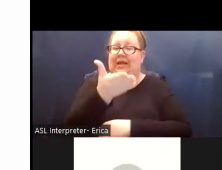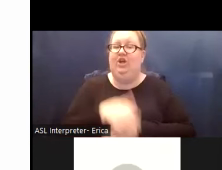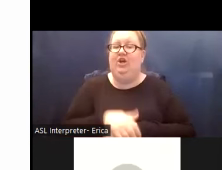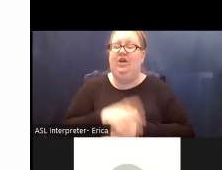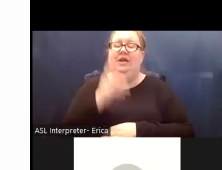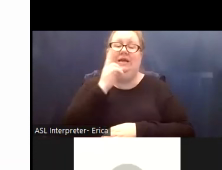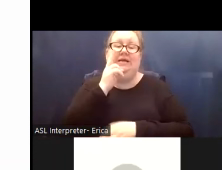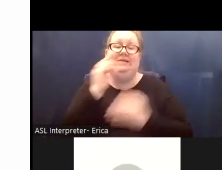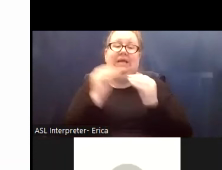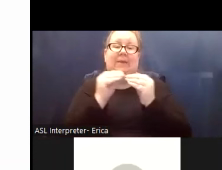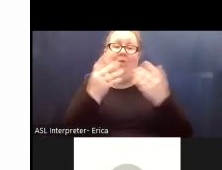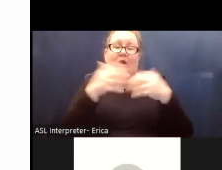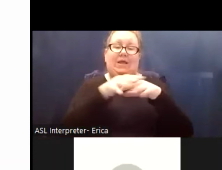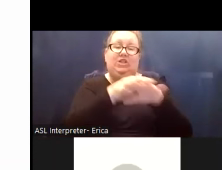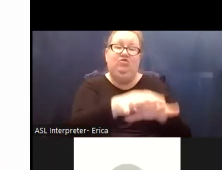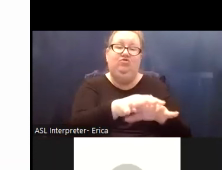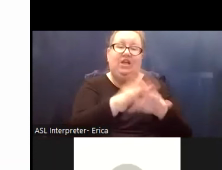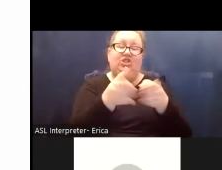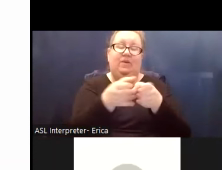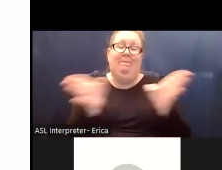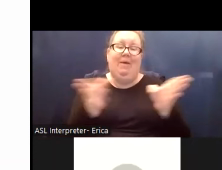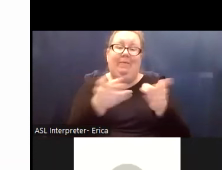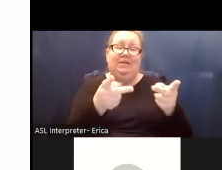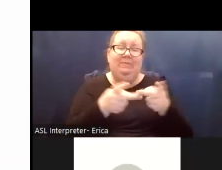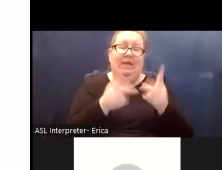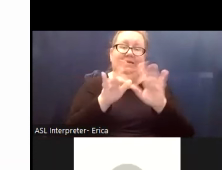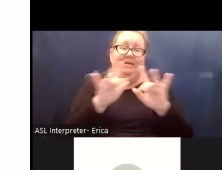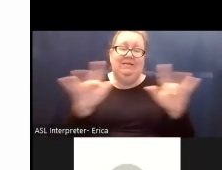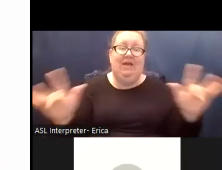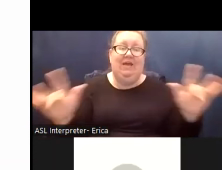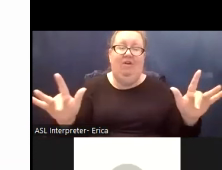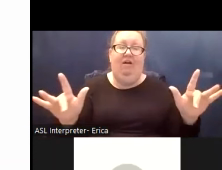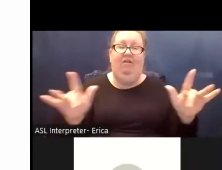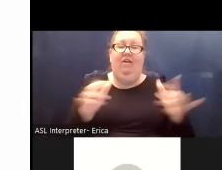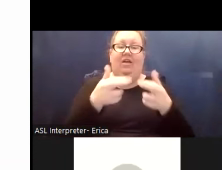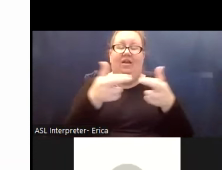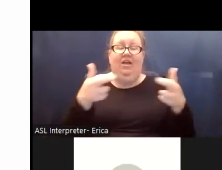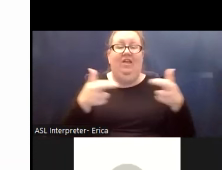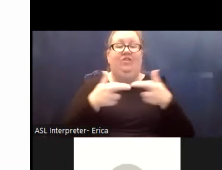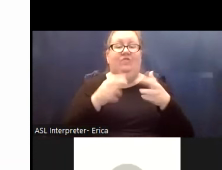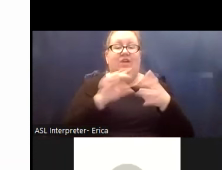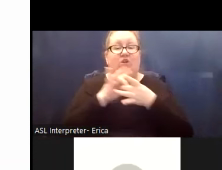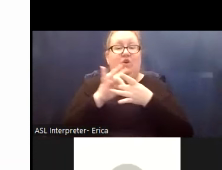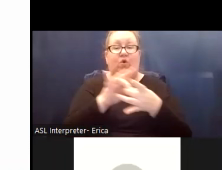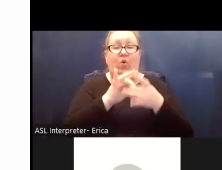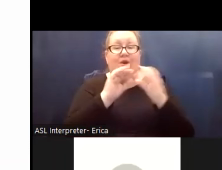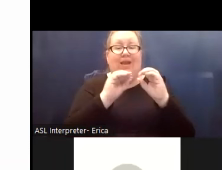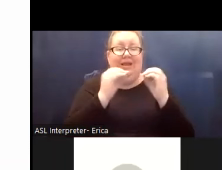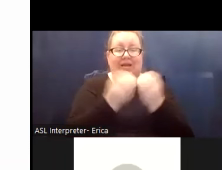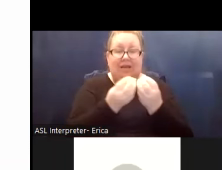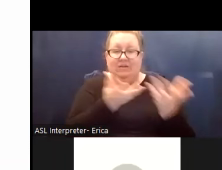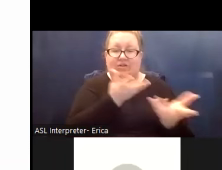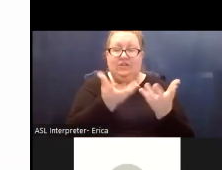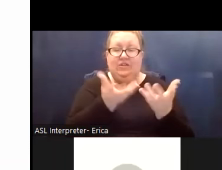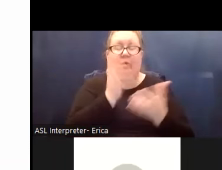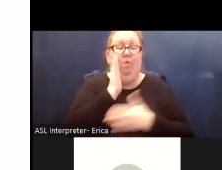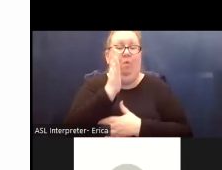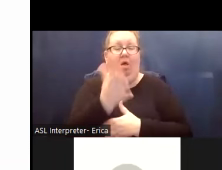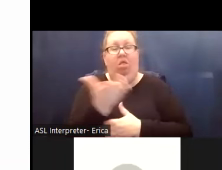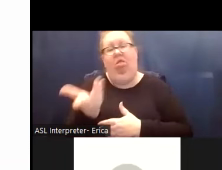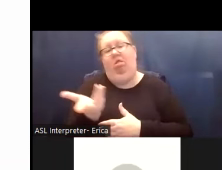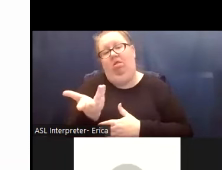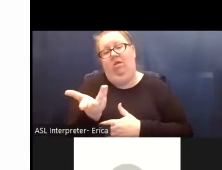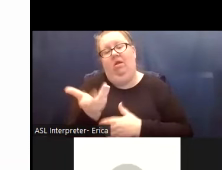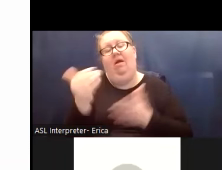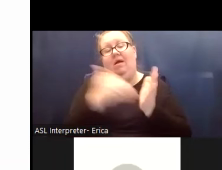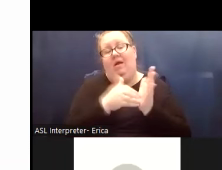more integration of public spaces, etc. The regional coordinating entity would,